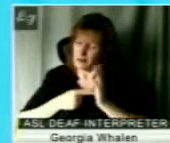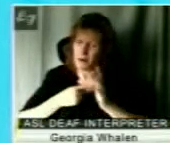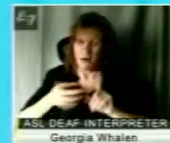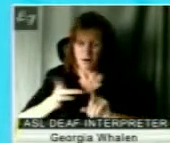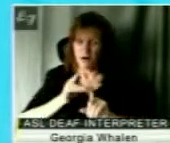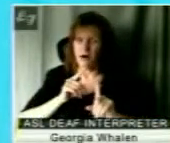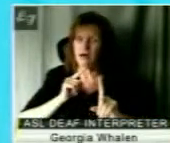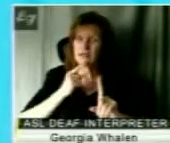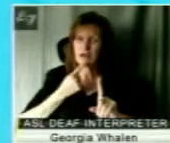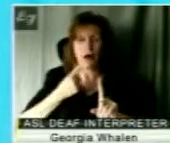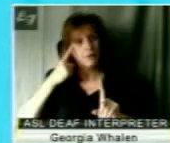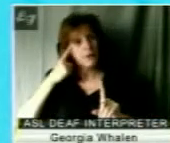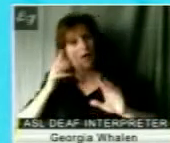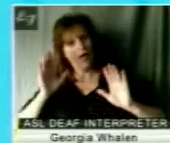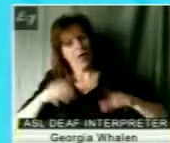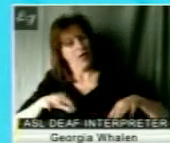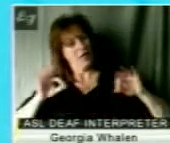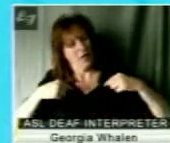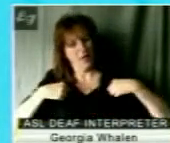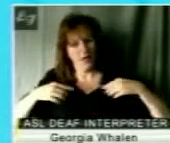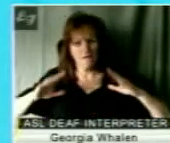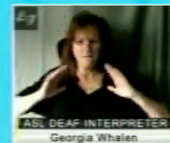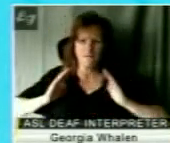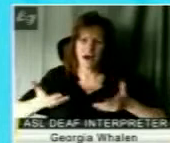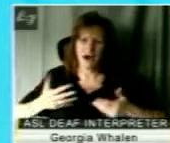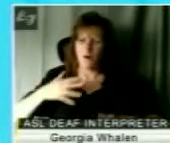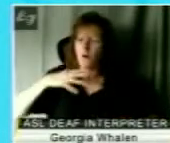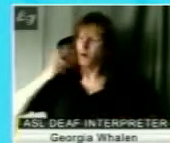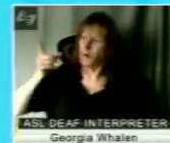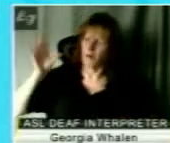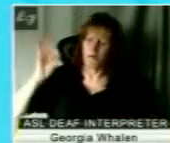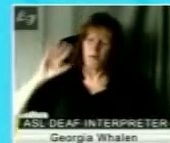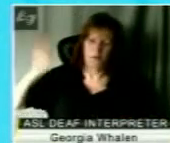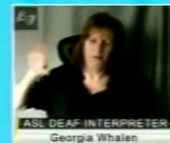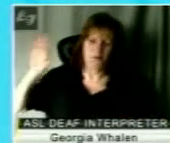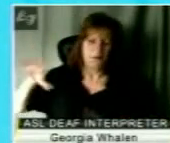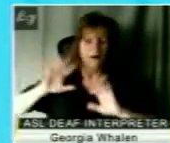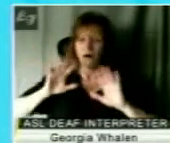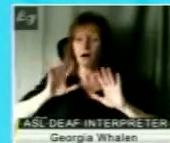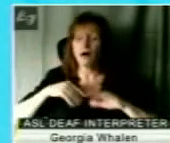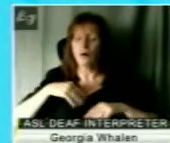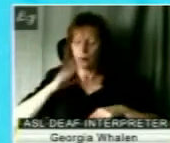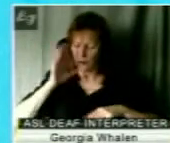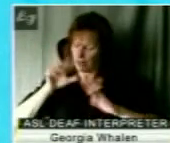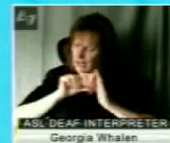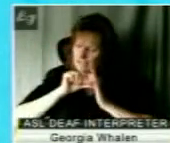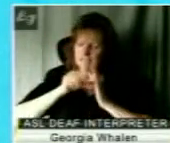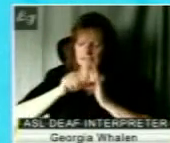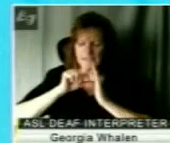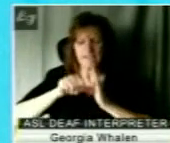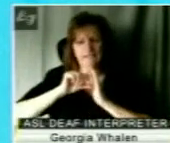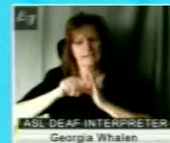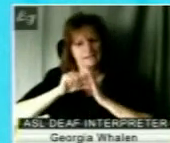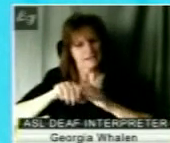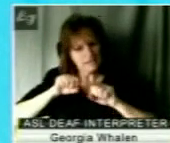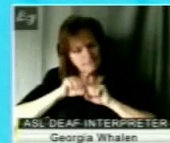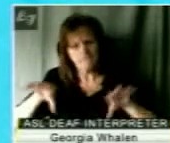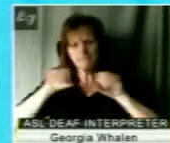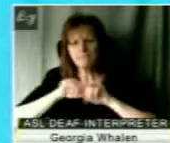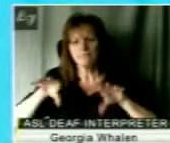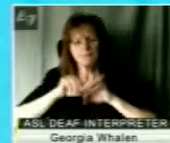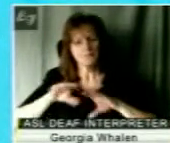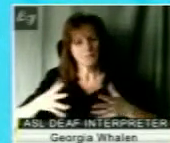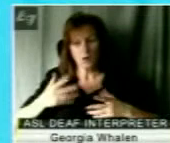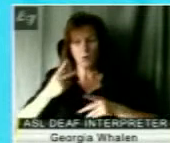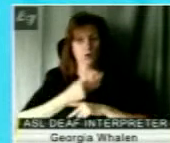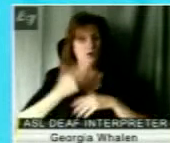or experienced if others have had it. And of course, as the mayor's already pointed out, they go home to parents, grandparents,